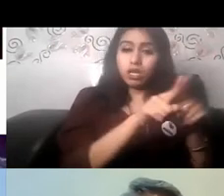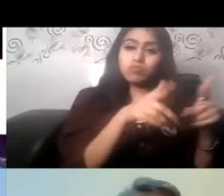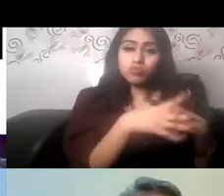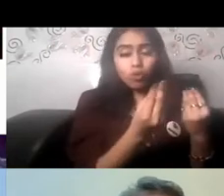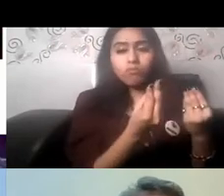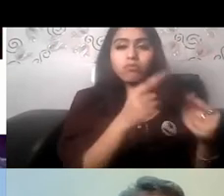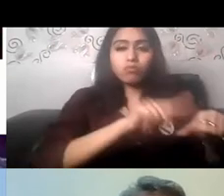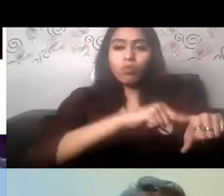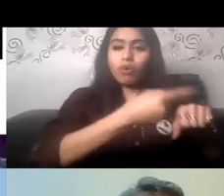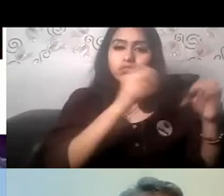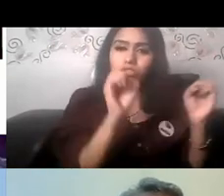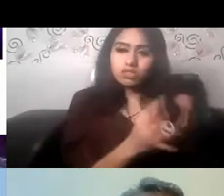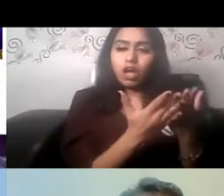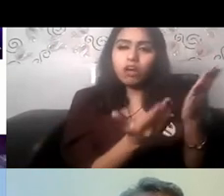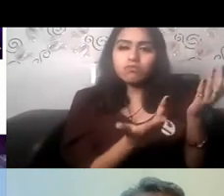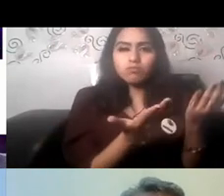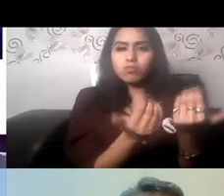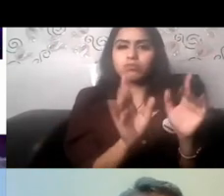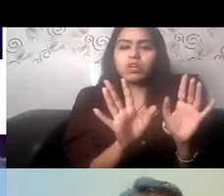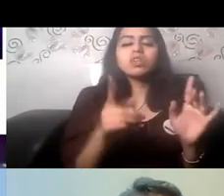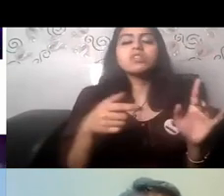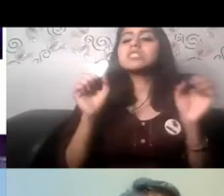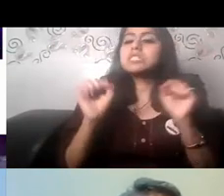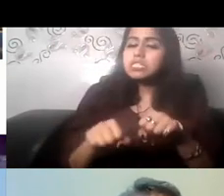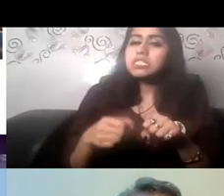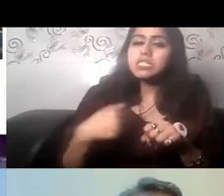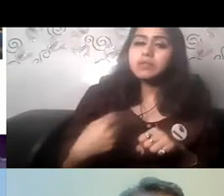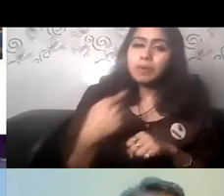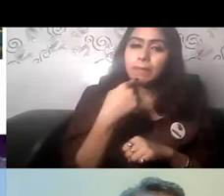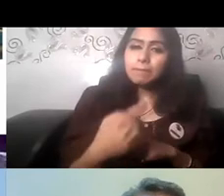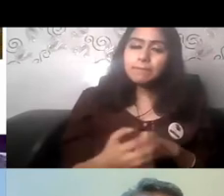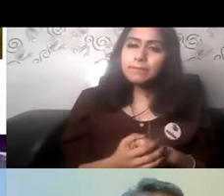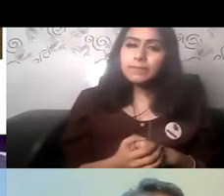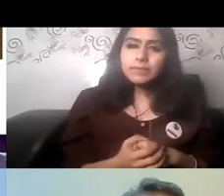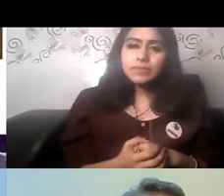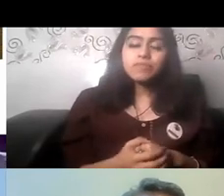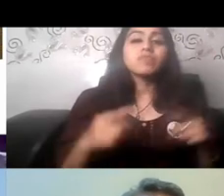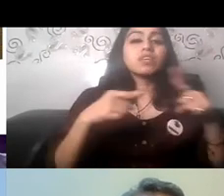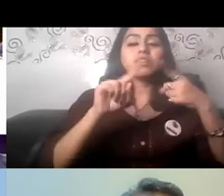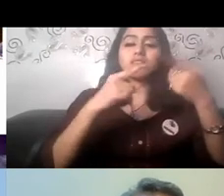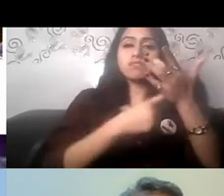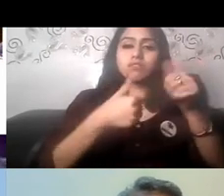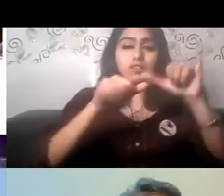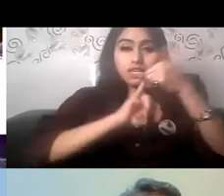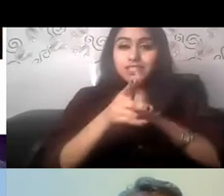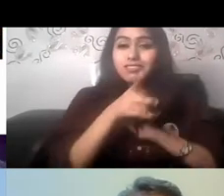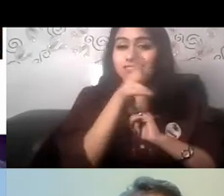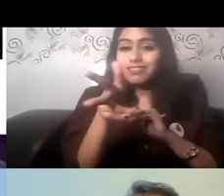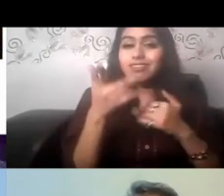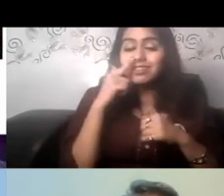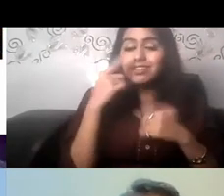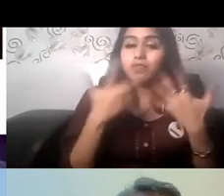I mean, I was impressed when Tracy was saying about